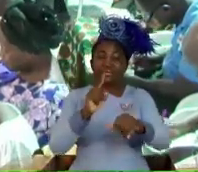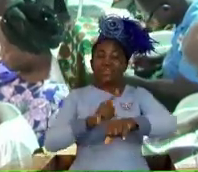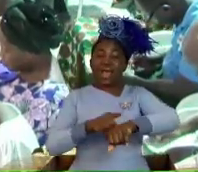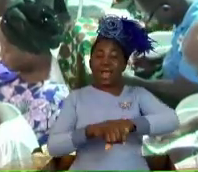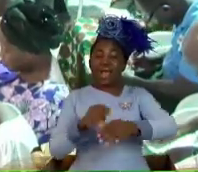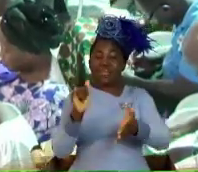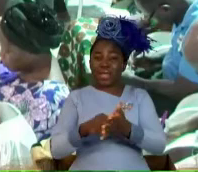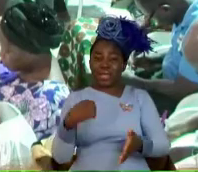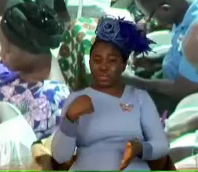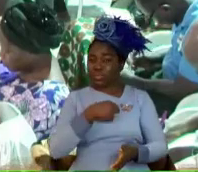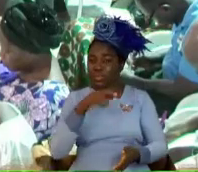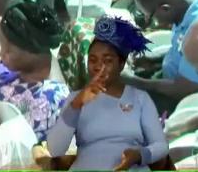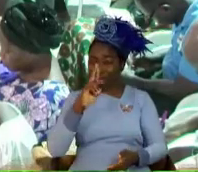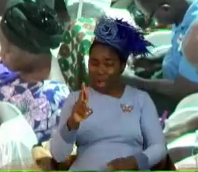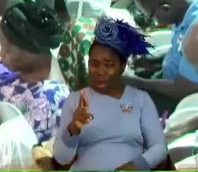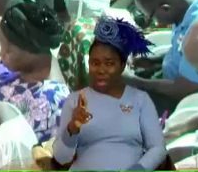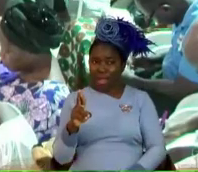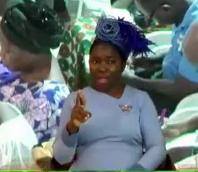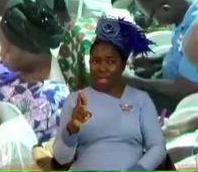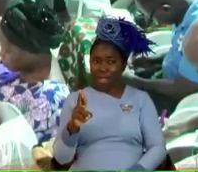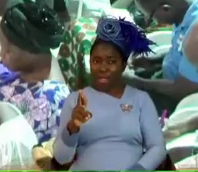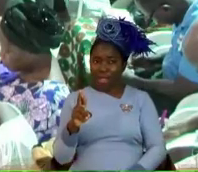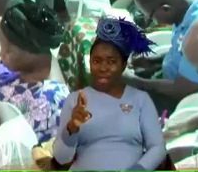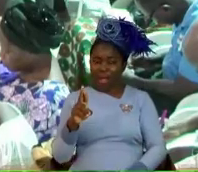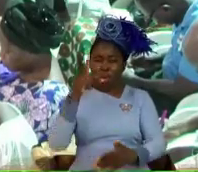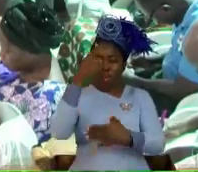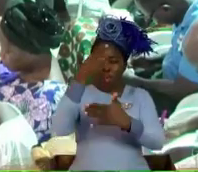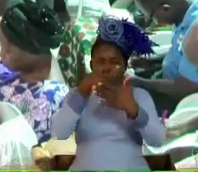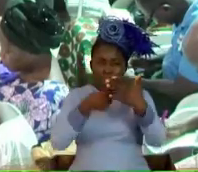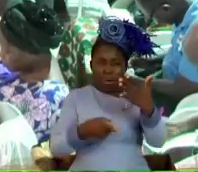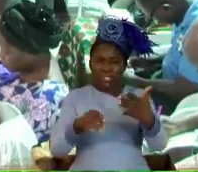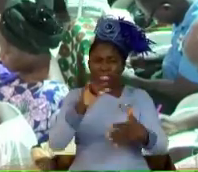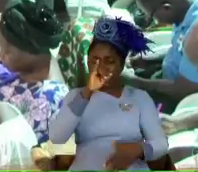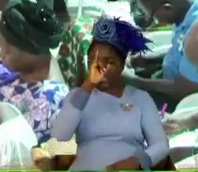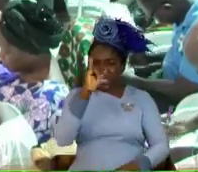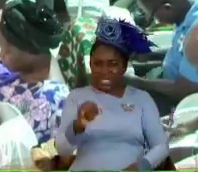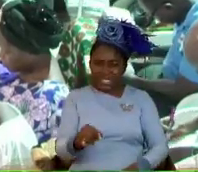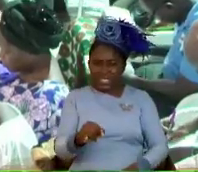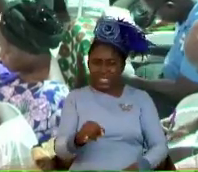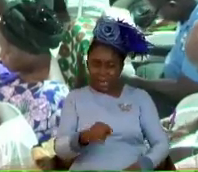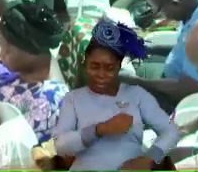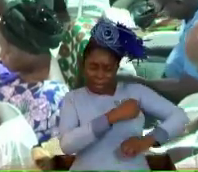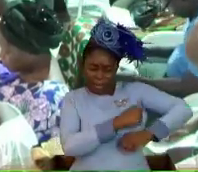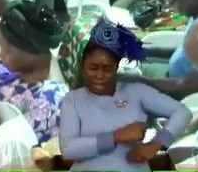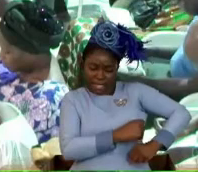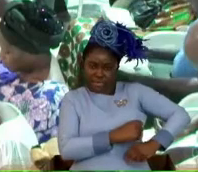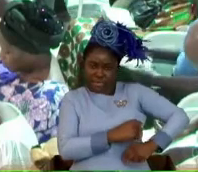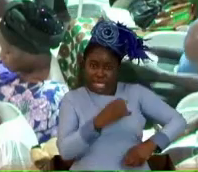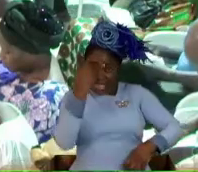are in. What is military intelligence?